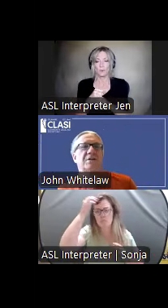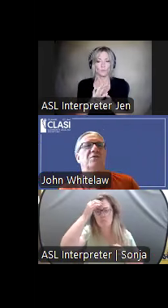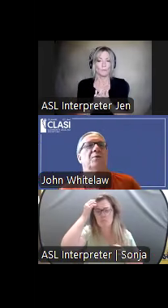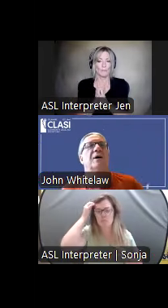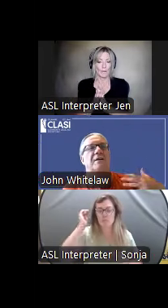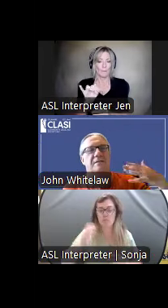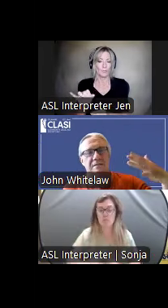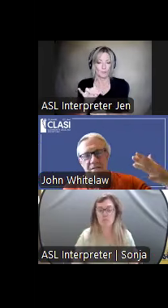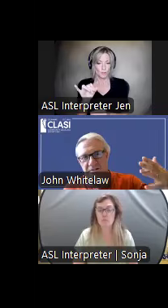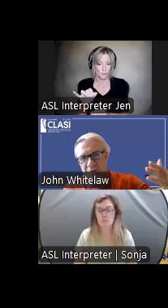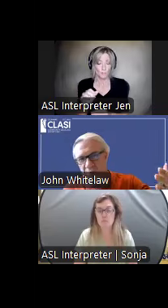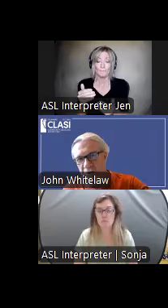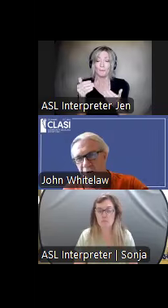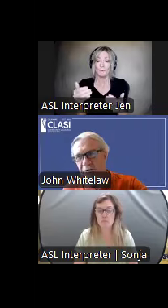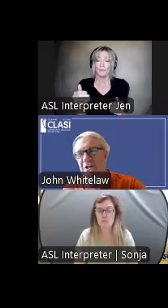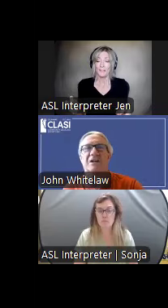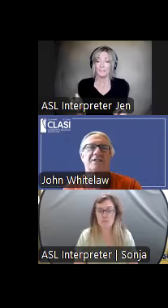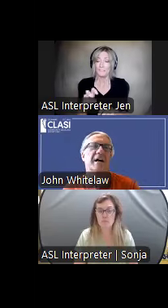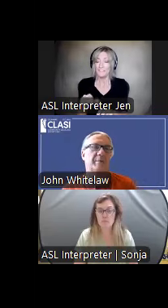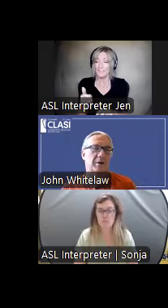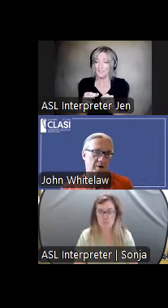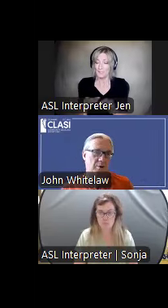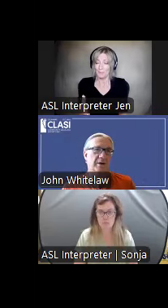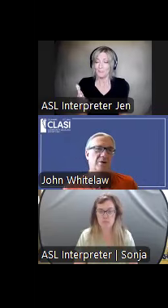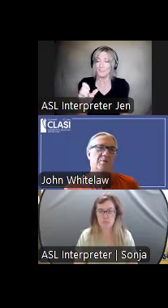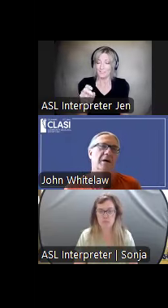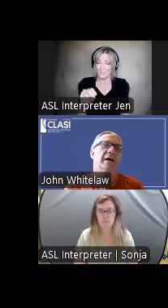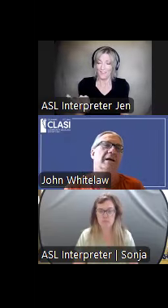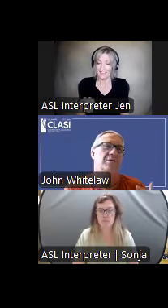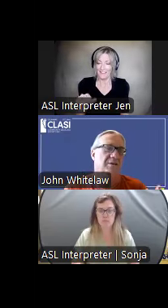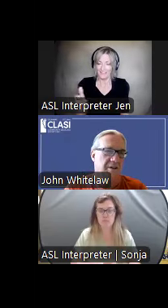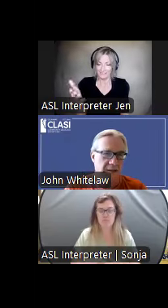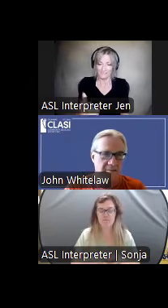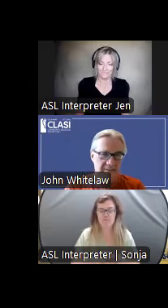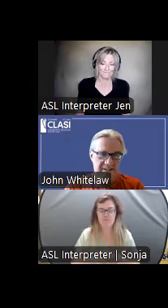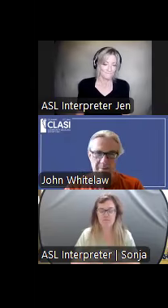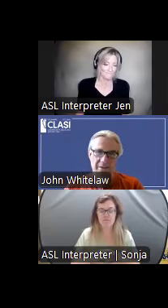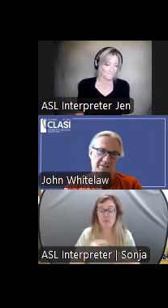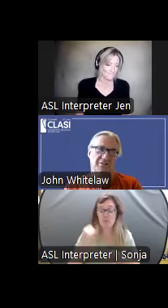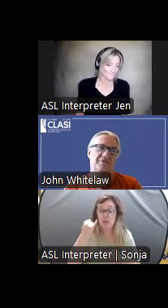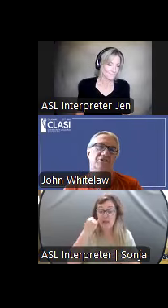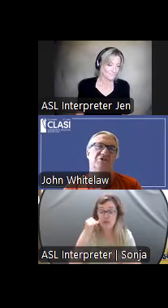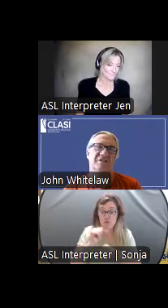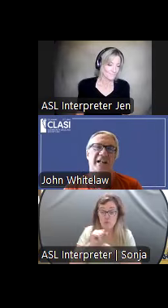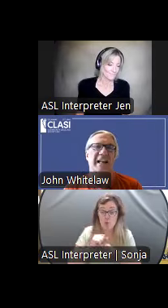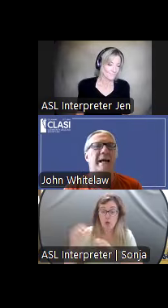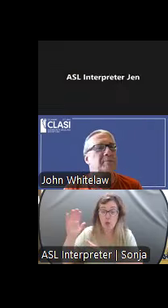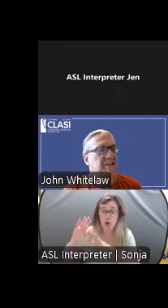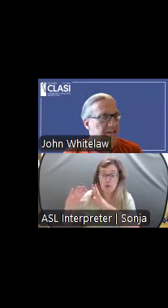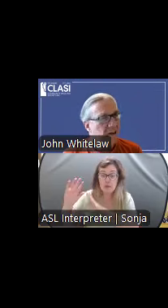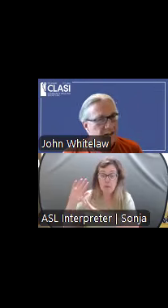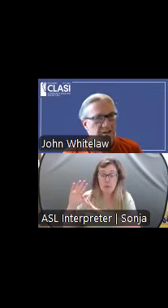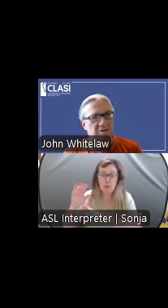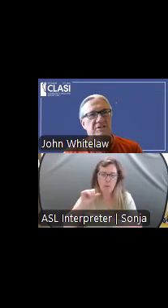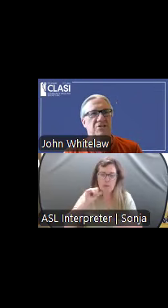So that if your work was a long time ago, and you didn't become disabled until your insurance